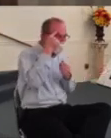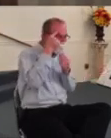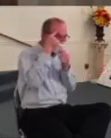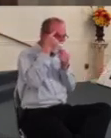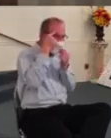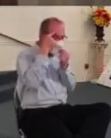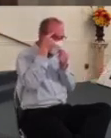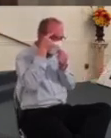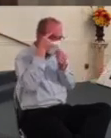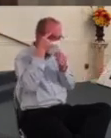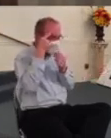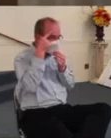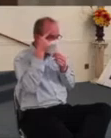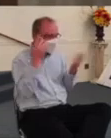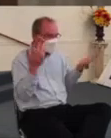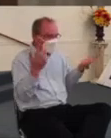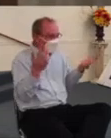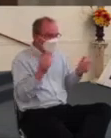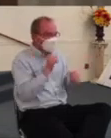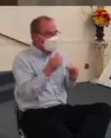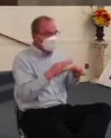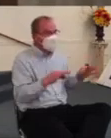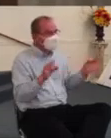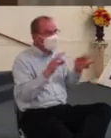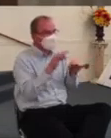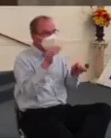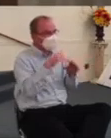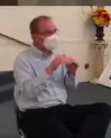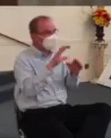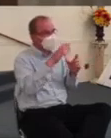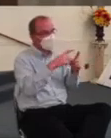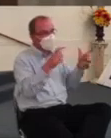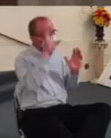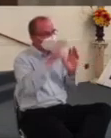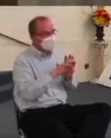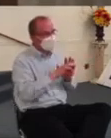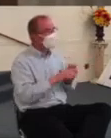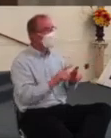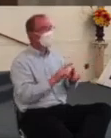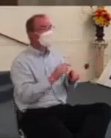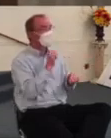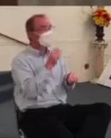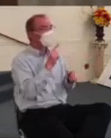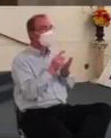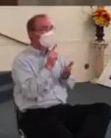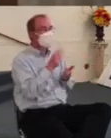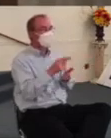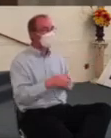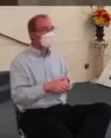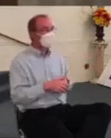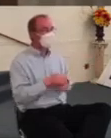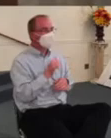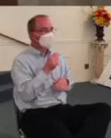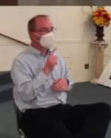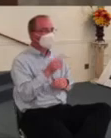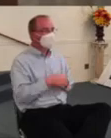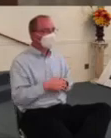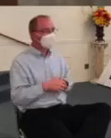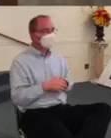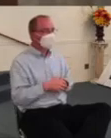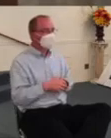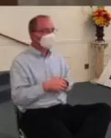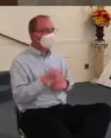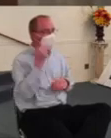picture. But they're not. They're not. If what this woman did in the midst